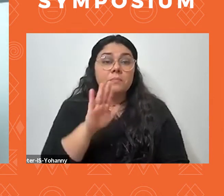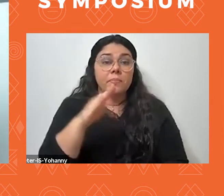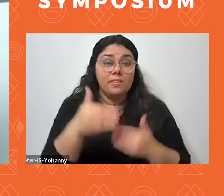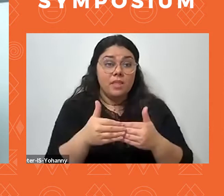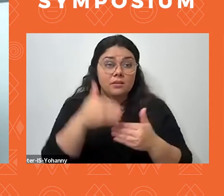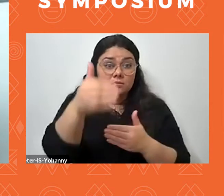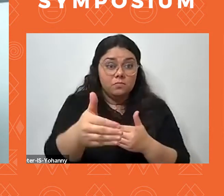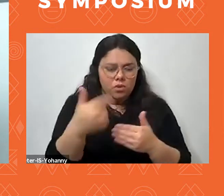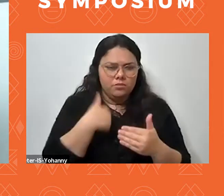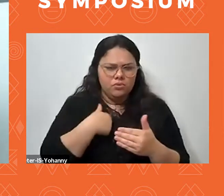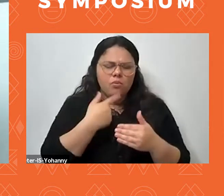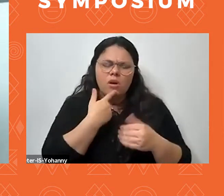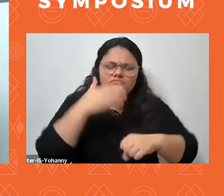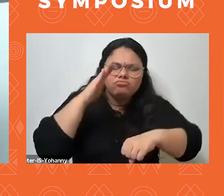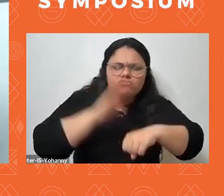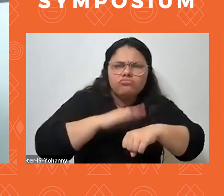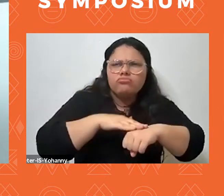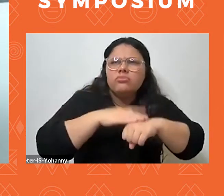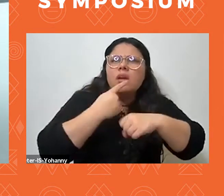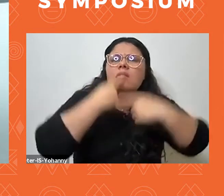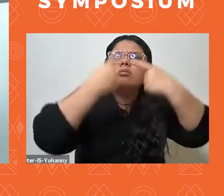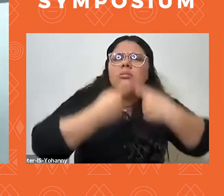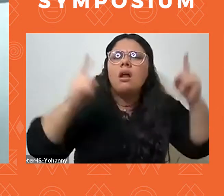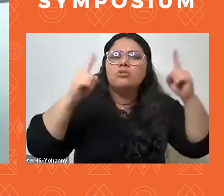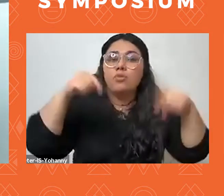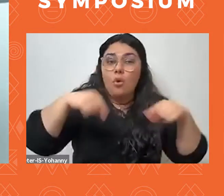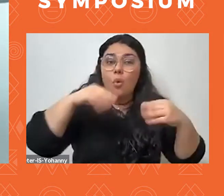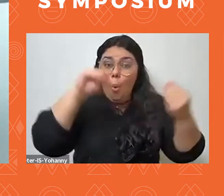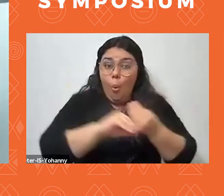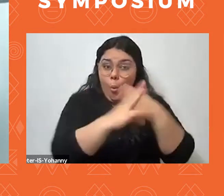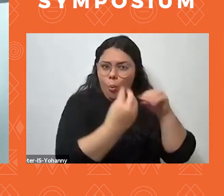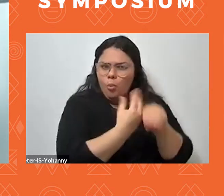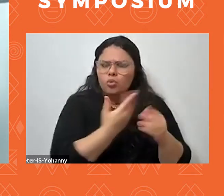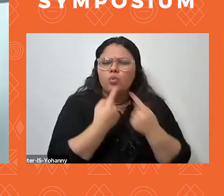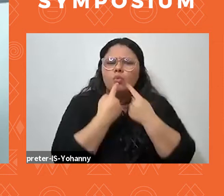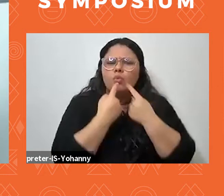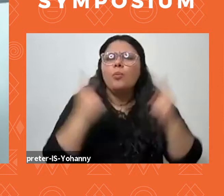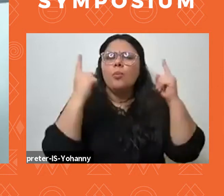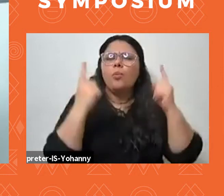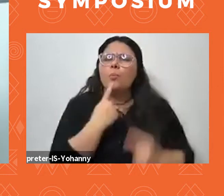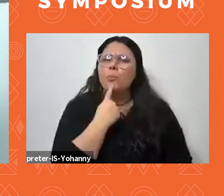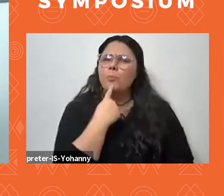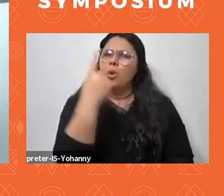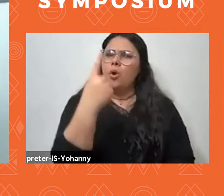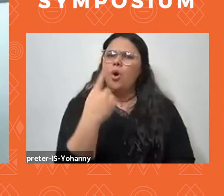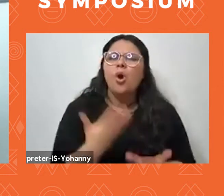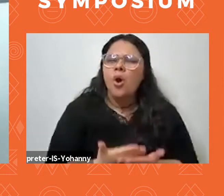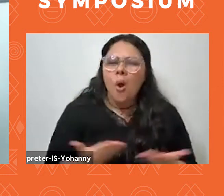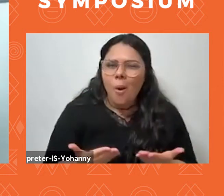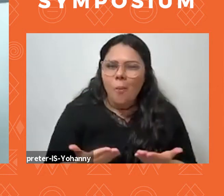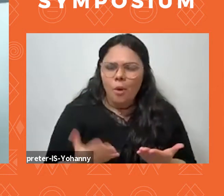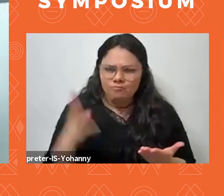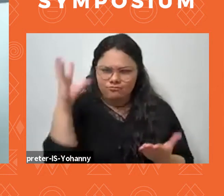to just get clever people who are eloquent to put together some inspiring words. That's not how it happened.